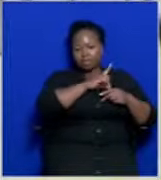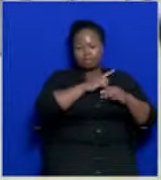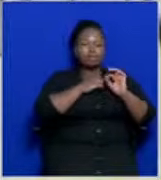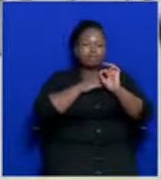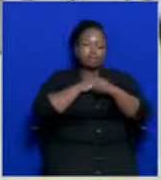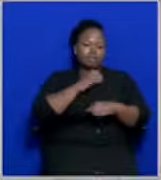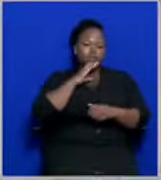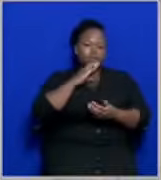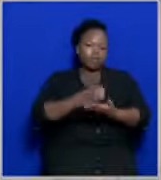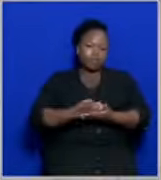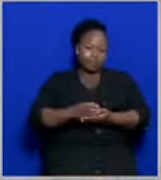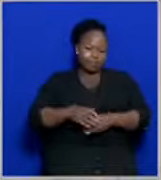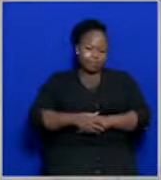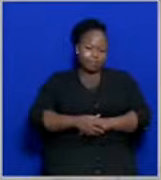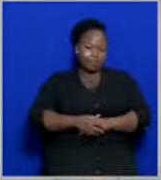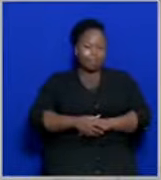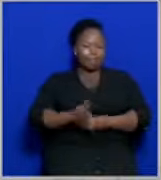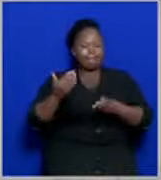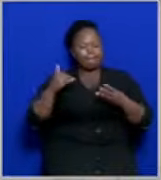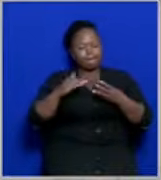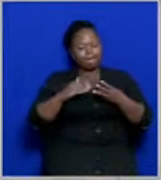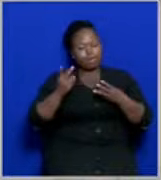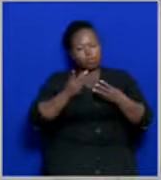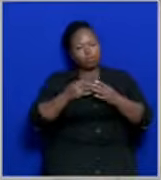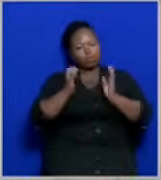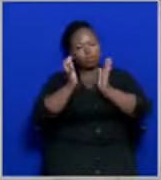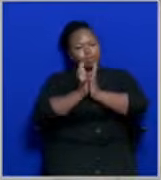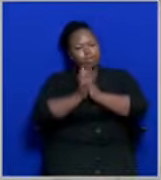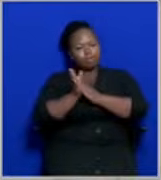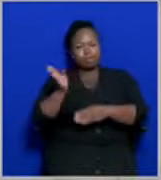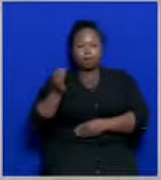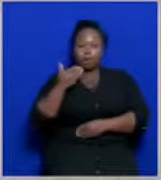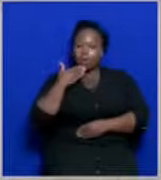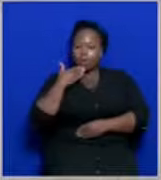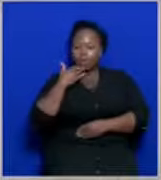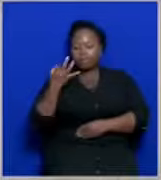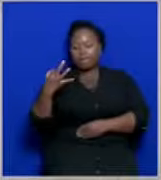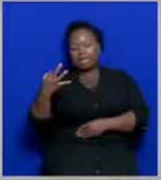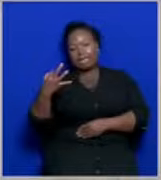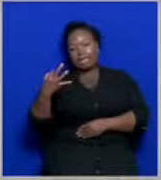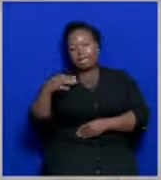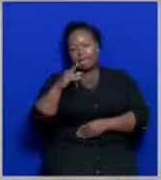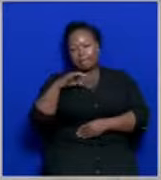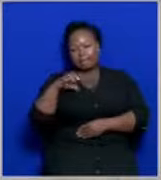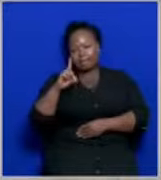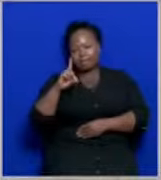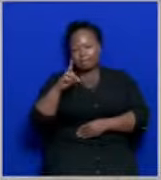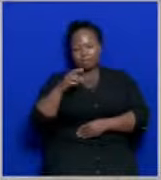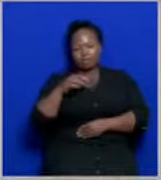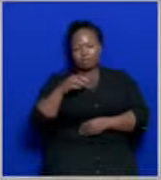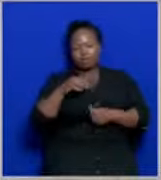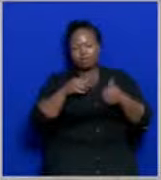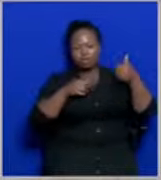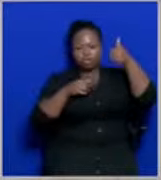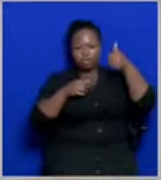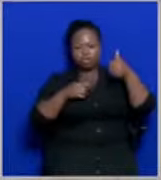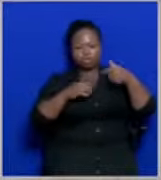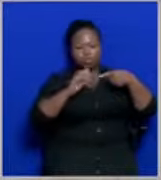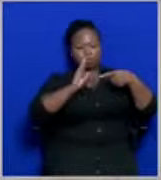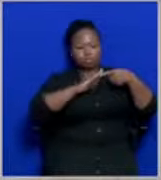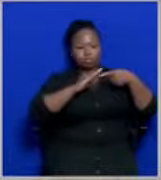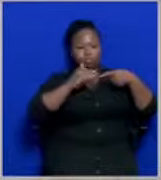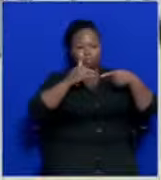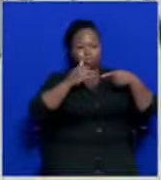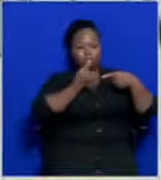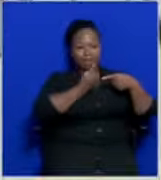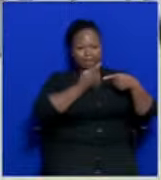other hand, the meeting was attended by at least 3 IPID officials, yourself, Investigator Masuku, and Investigator